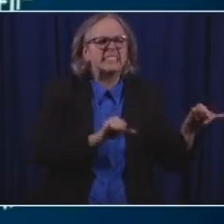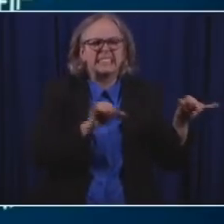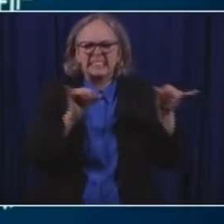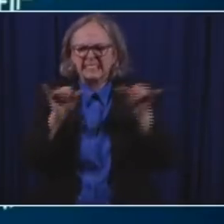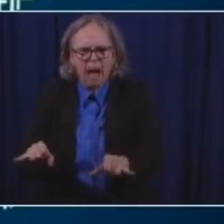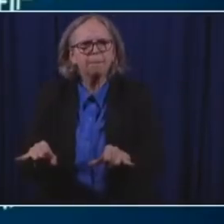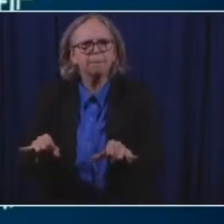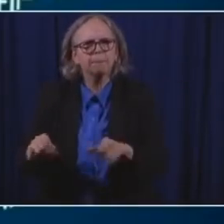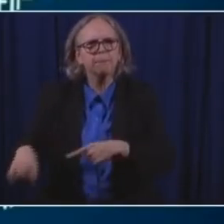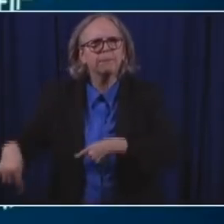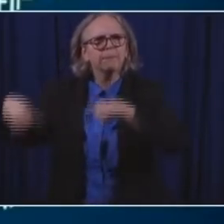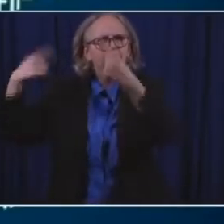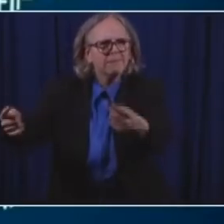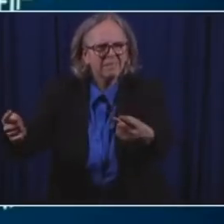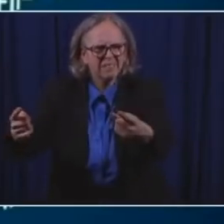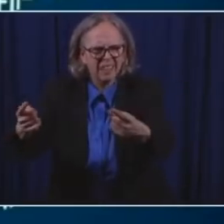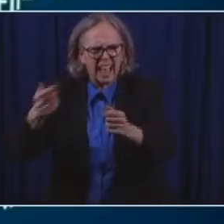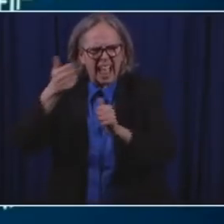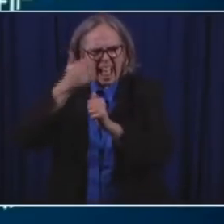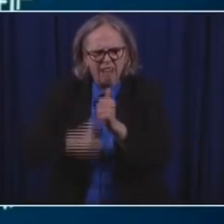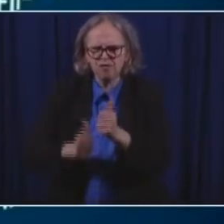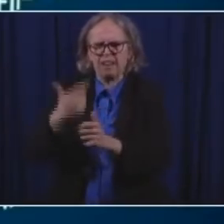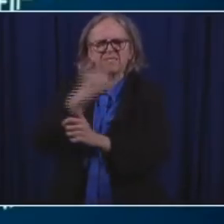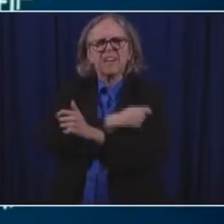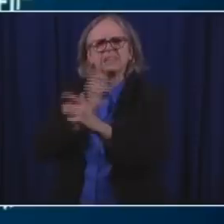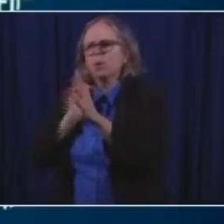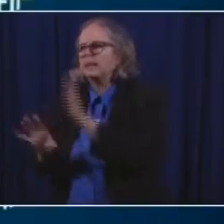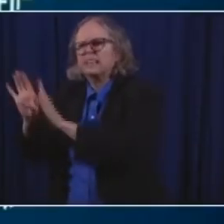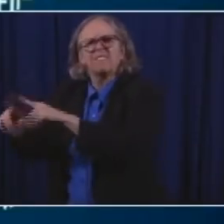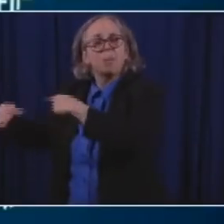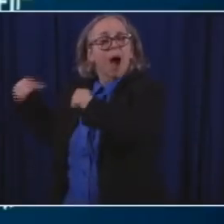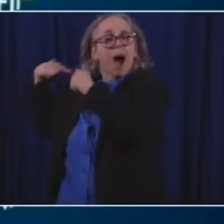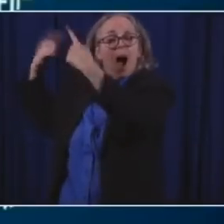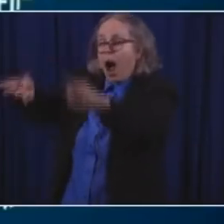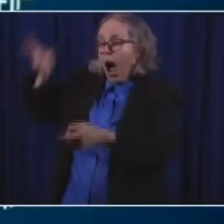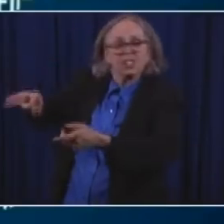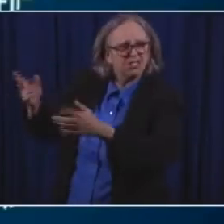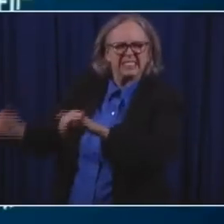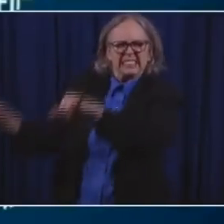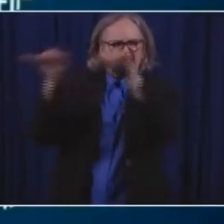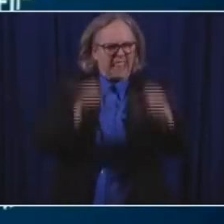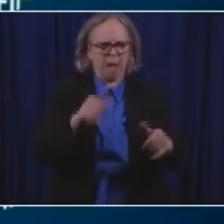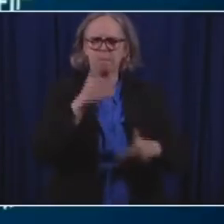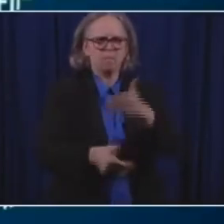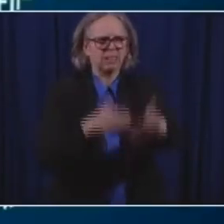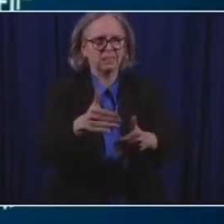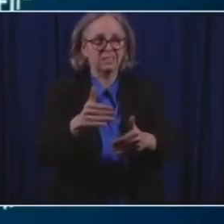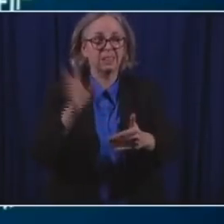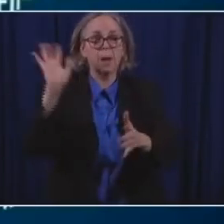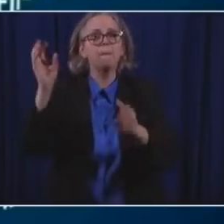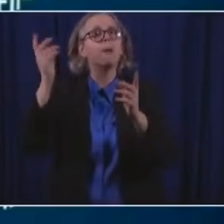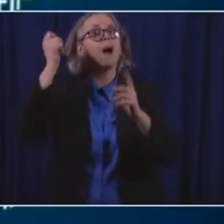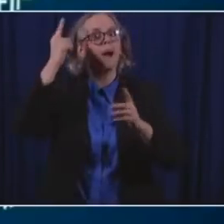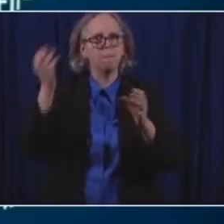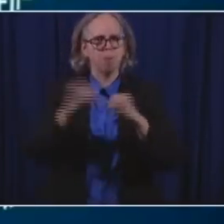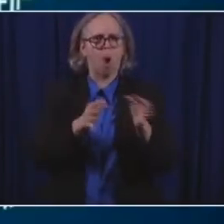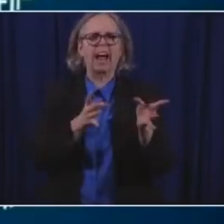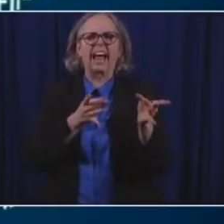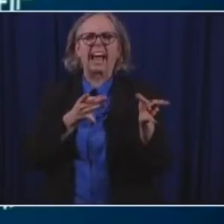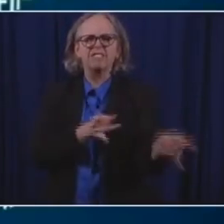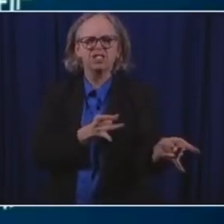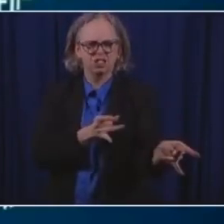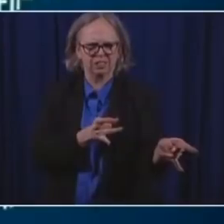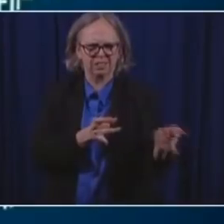done it with previous vaccines. We're doing it in a more efficient way that does not compromise any of